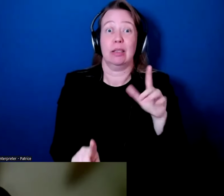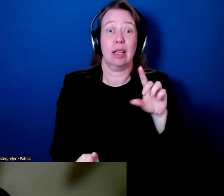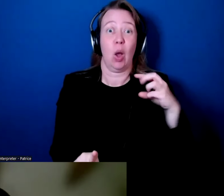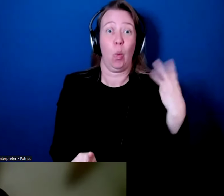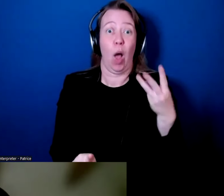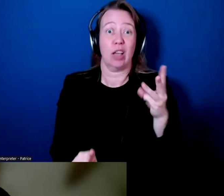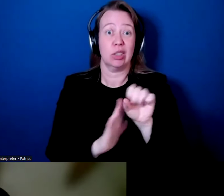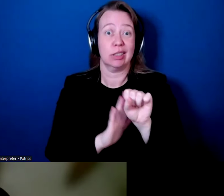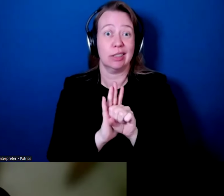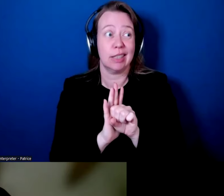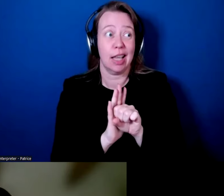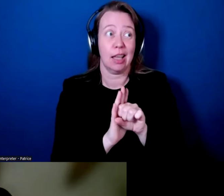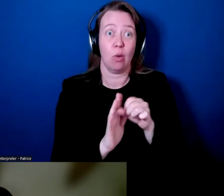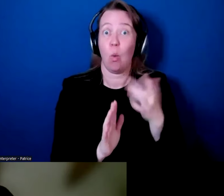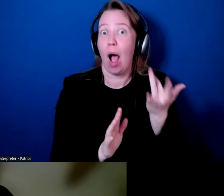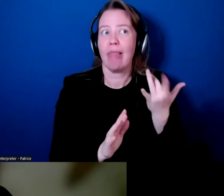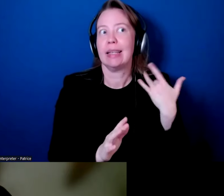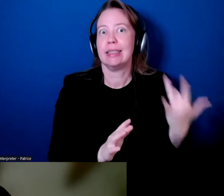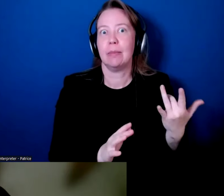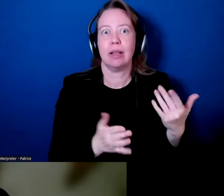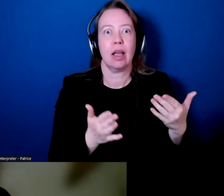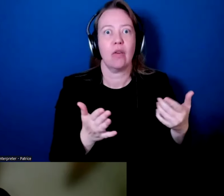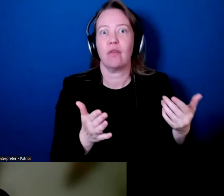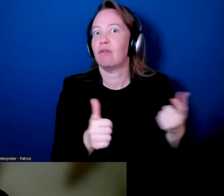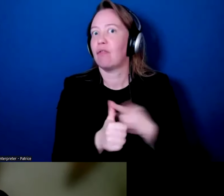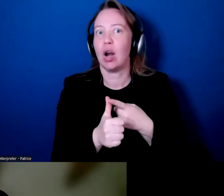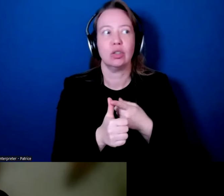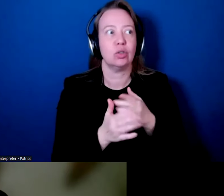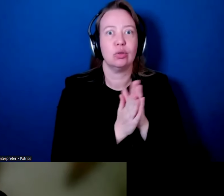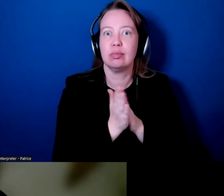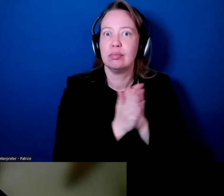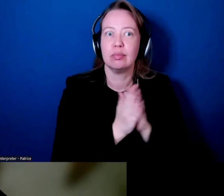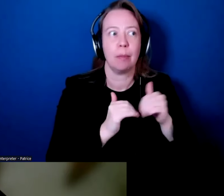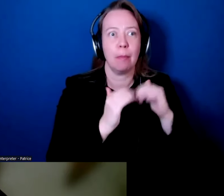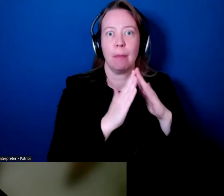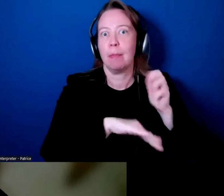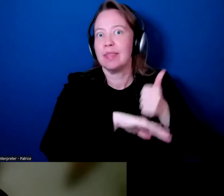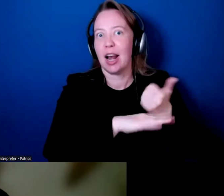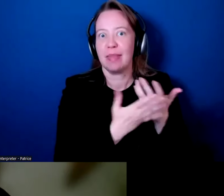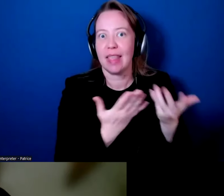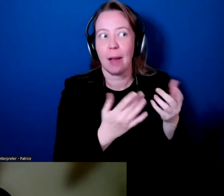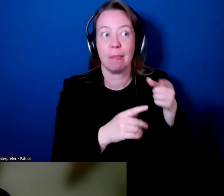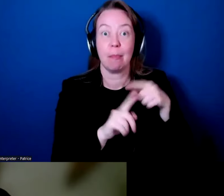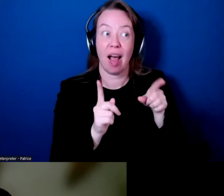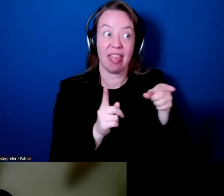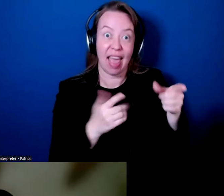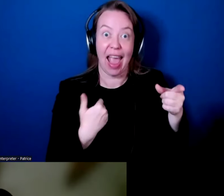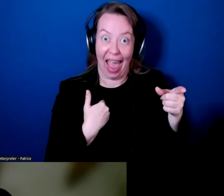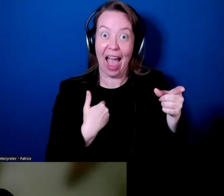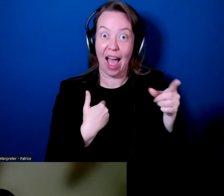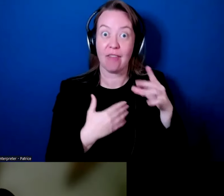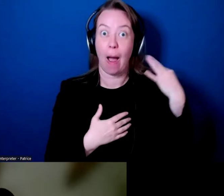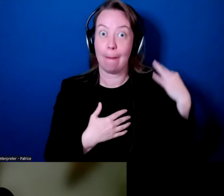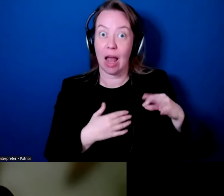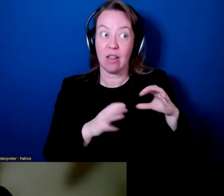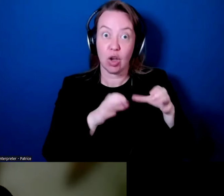new ways of working in this field, and they have built in they have a benefits group, and they have